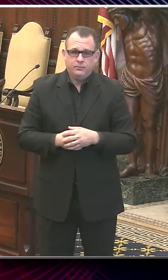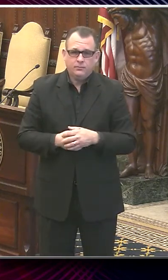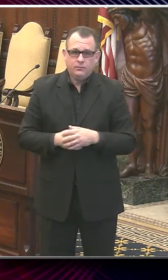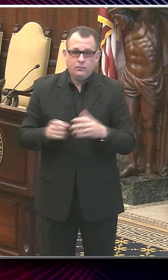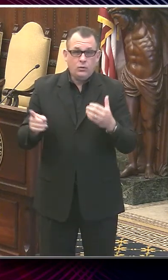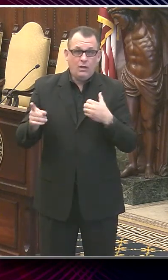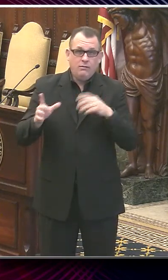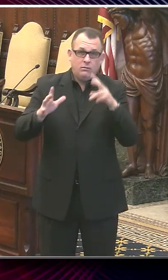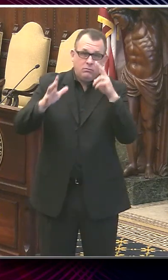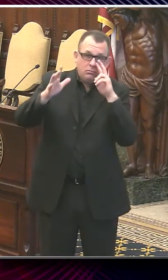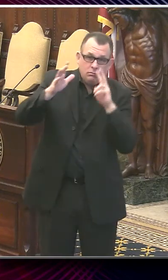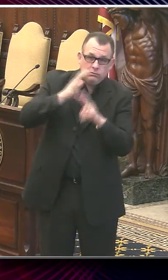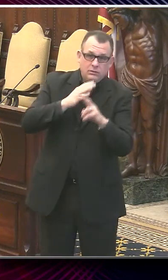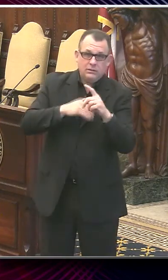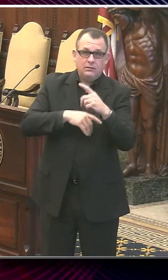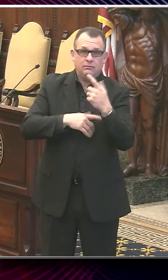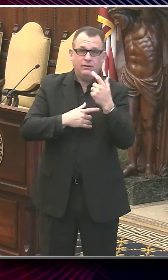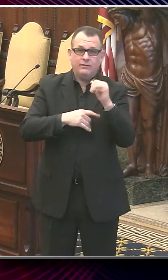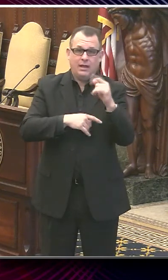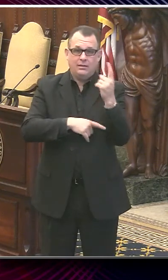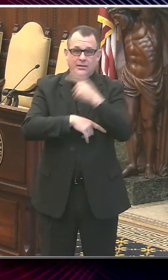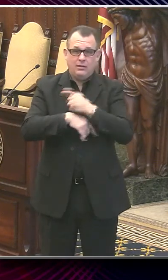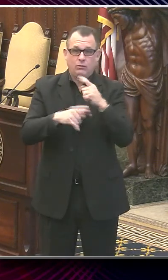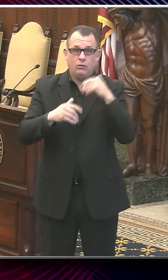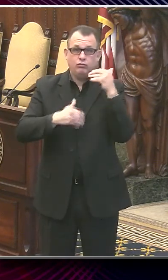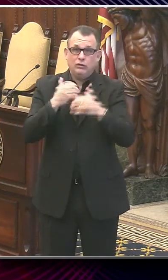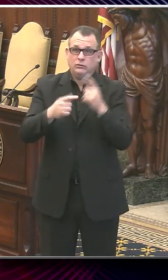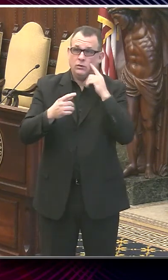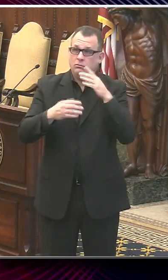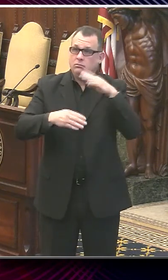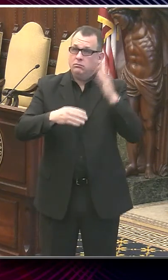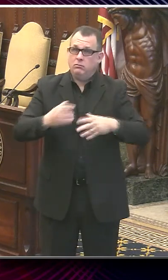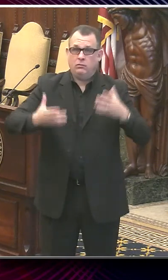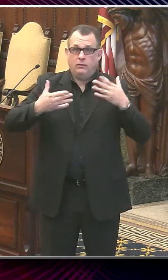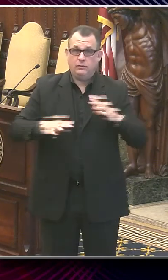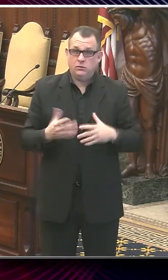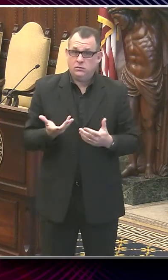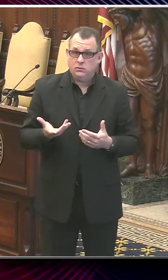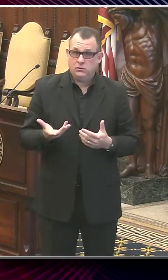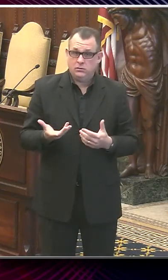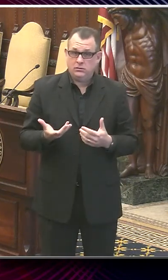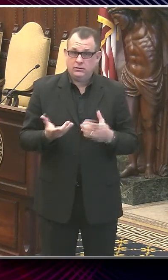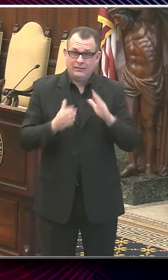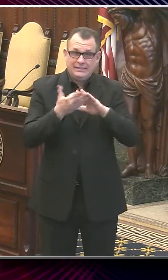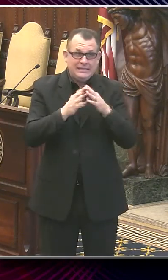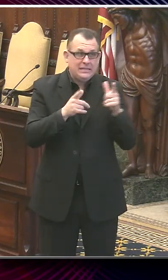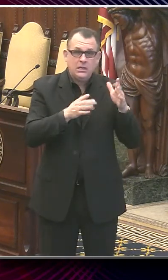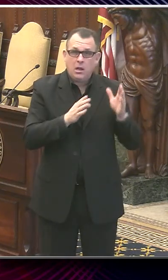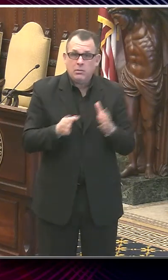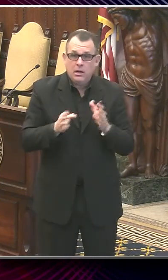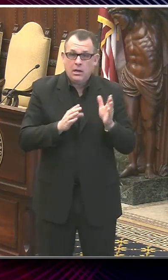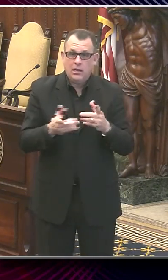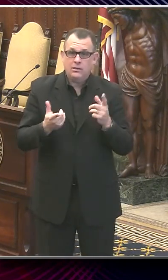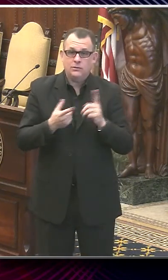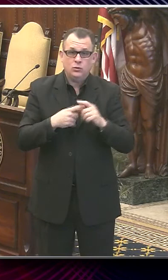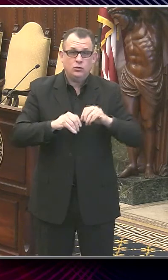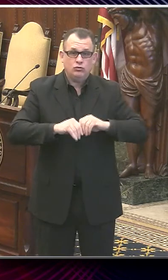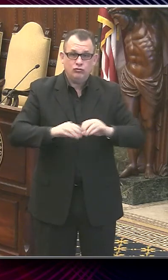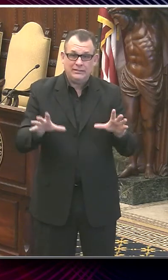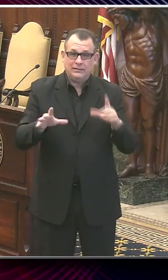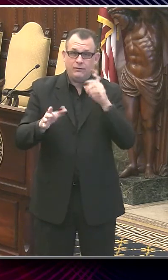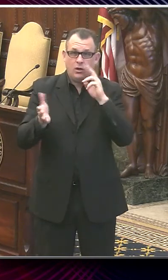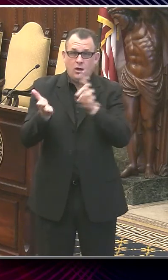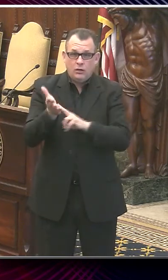anticipated date for when that process will be concluded? And also, is the city planning to release the full contracts with each of the providers